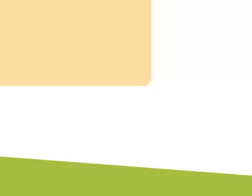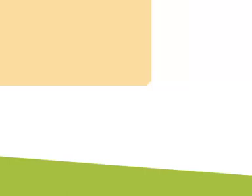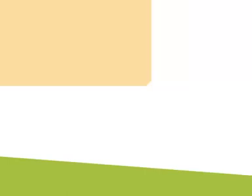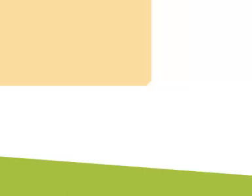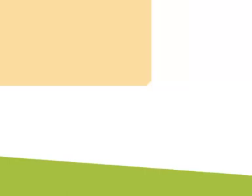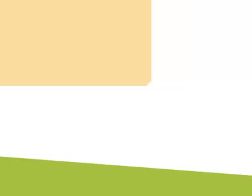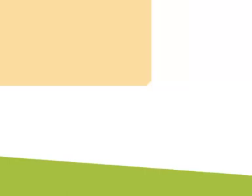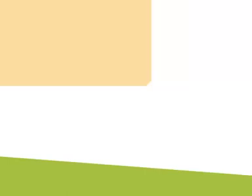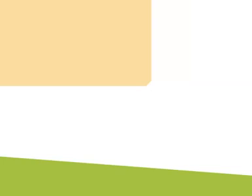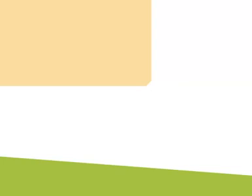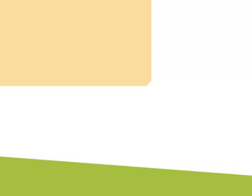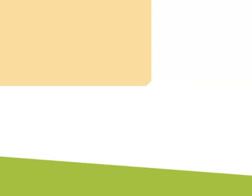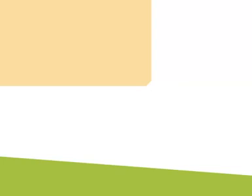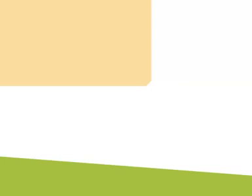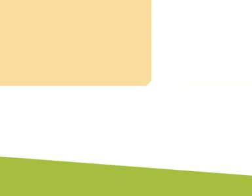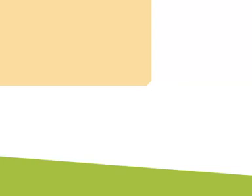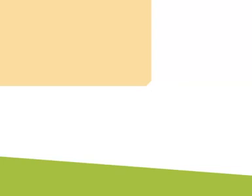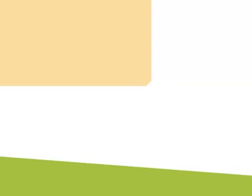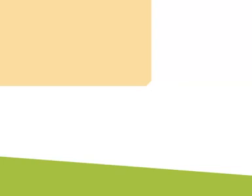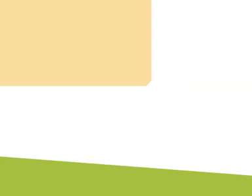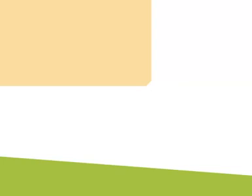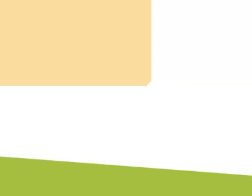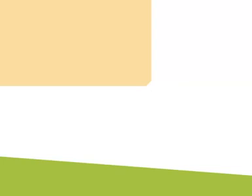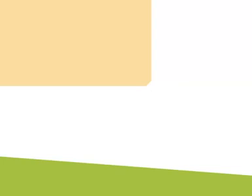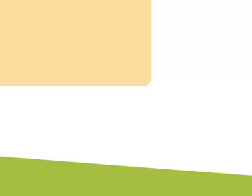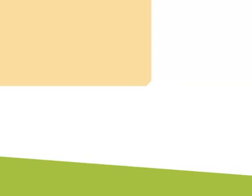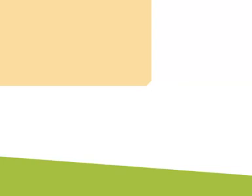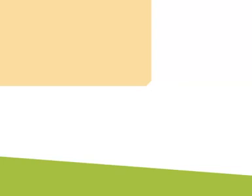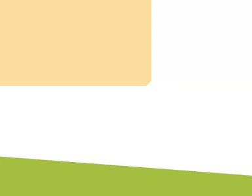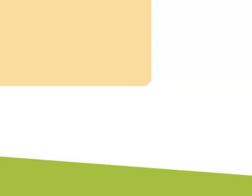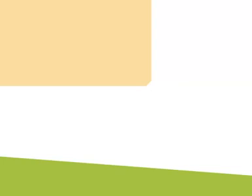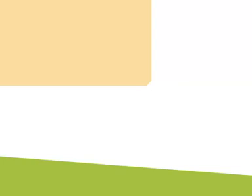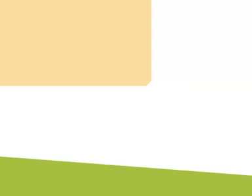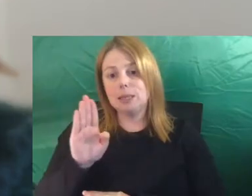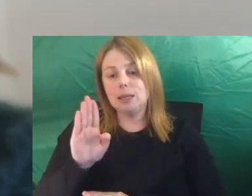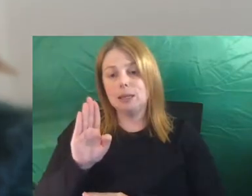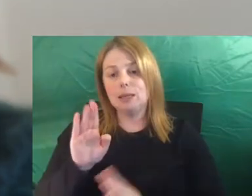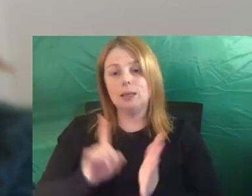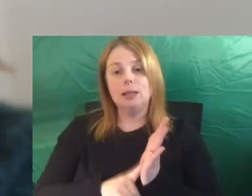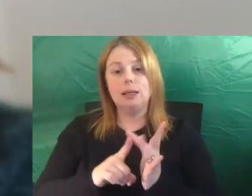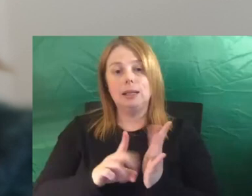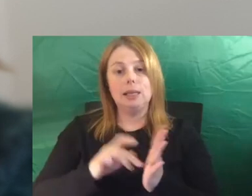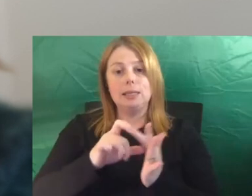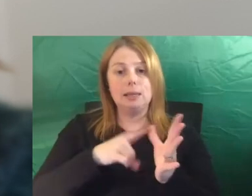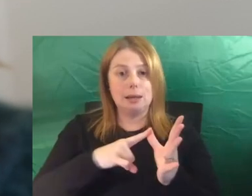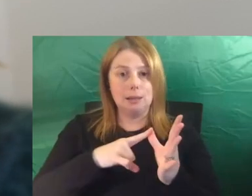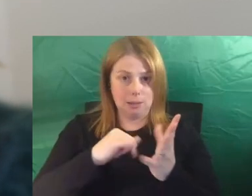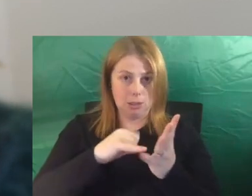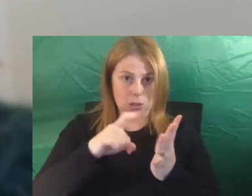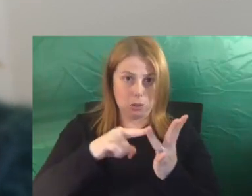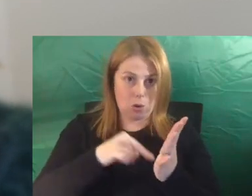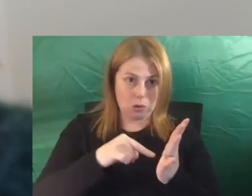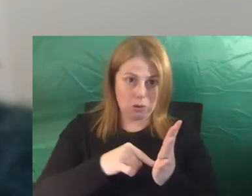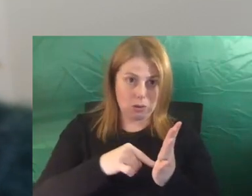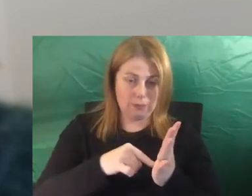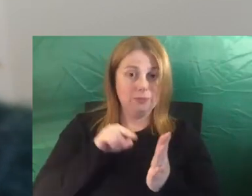that, I'll pass you over now to our key speaker, Senator Linda Scott. We're now going to hear about the role of local government